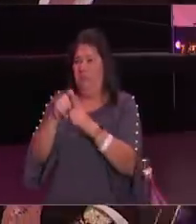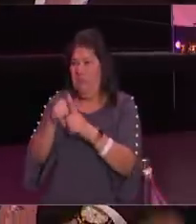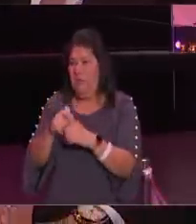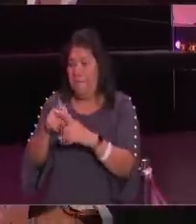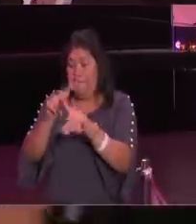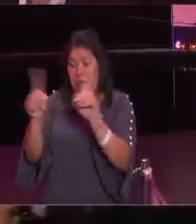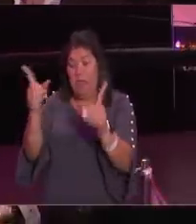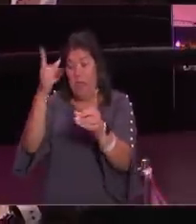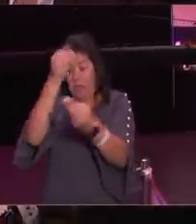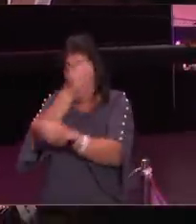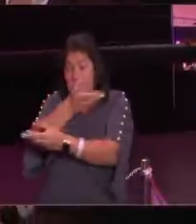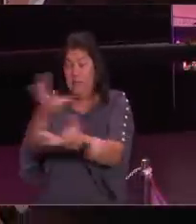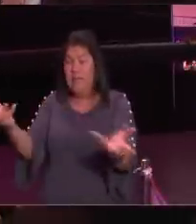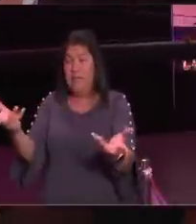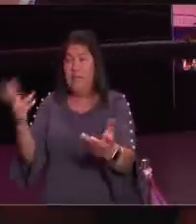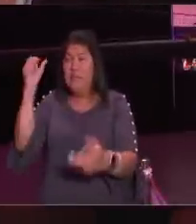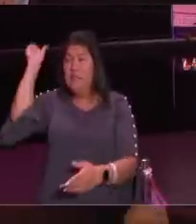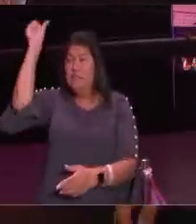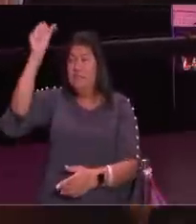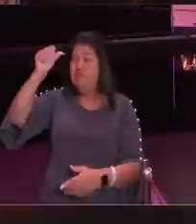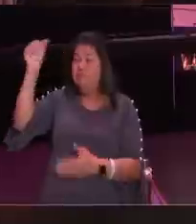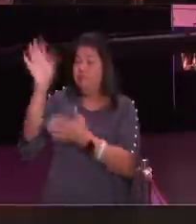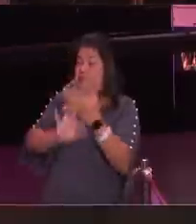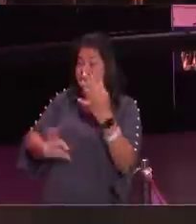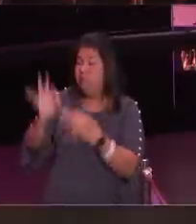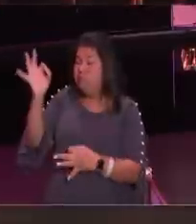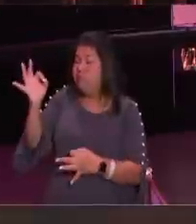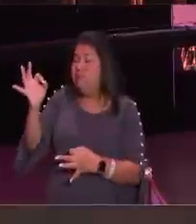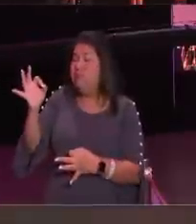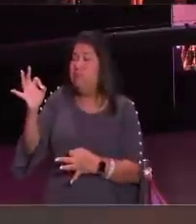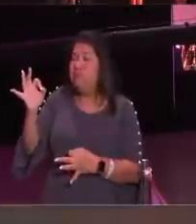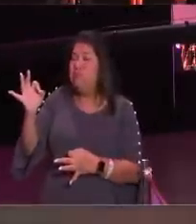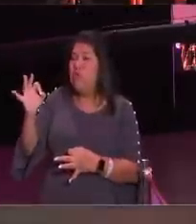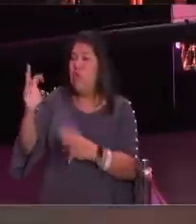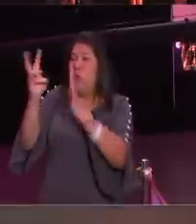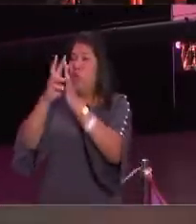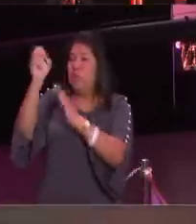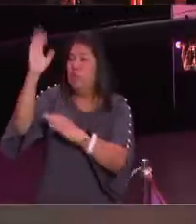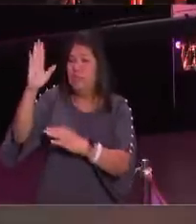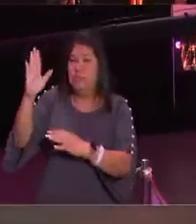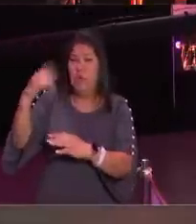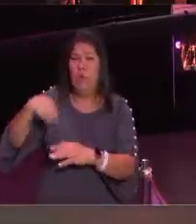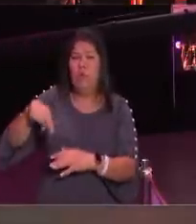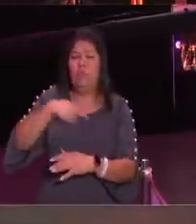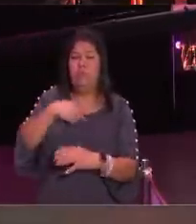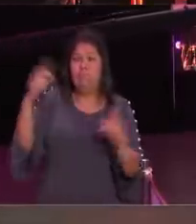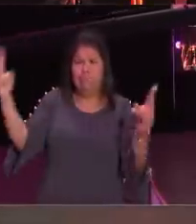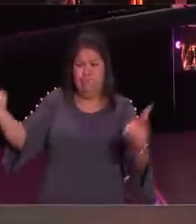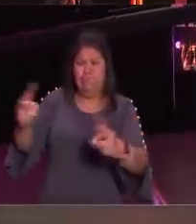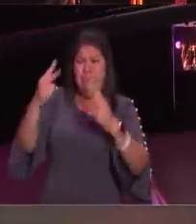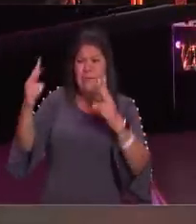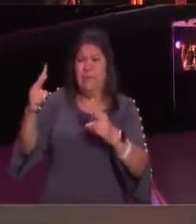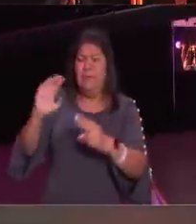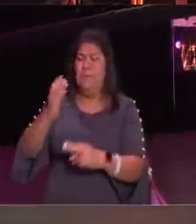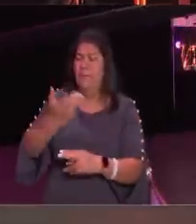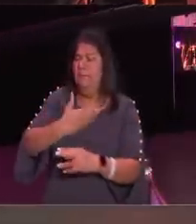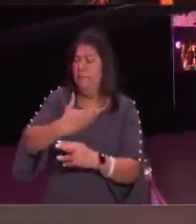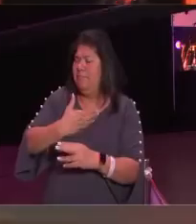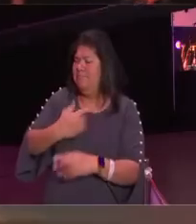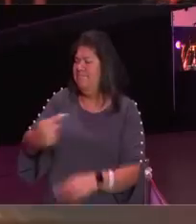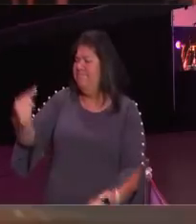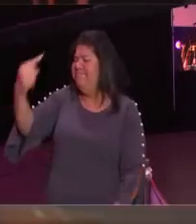But I'm here to tell you, under the anointing of the Holy Ghost, it is the will of God that we have victory in